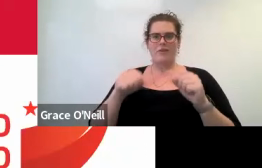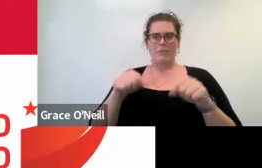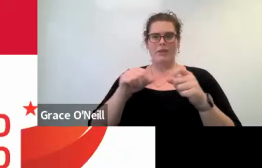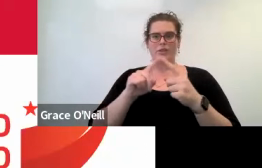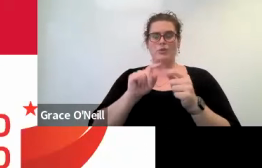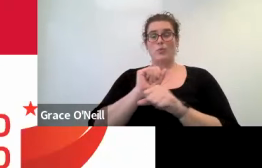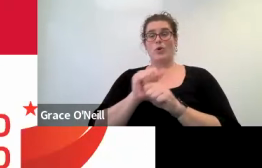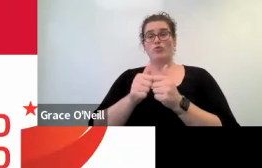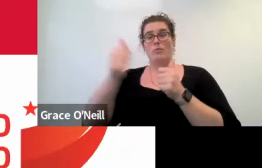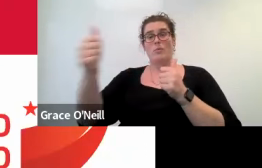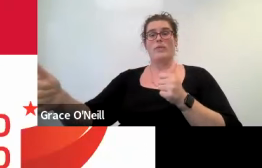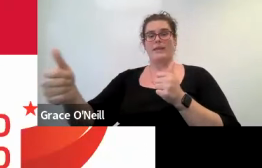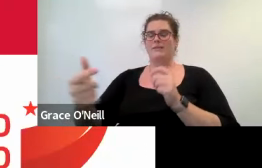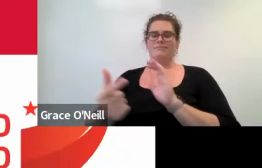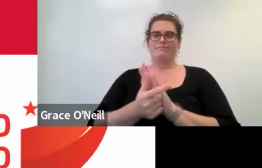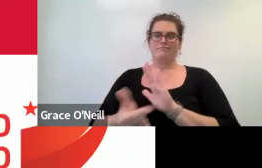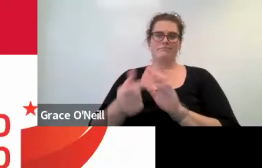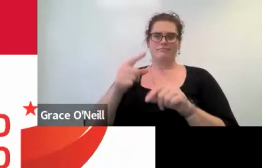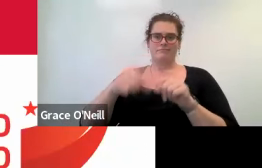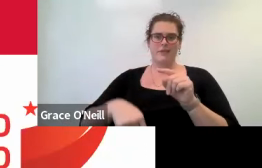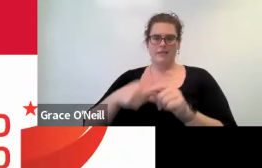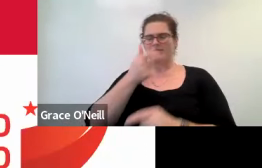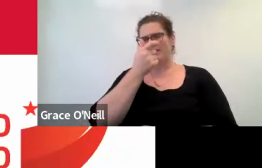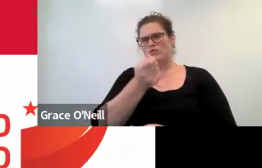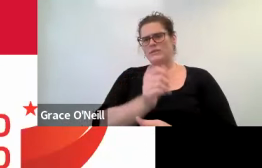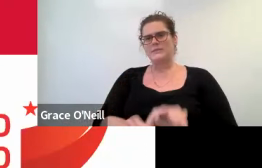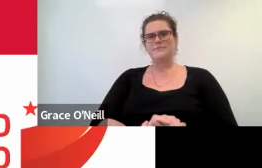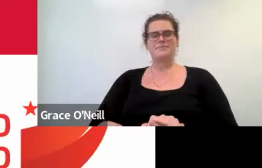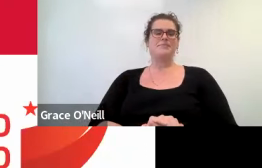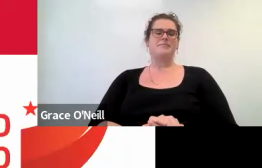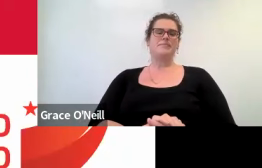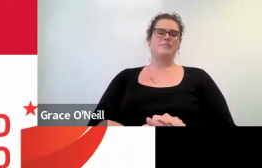time. Just an interesting point to note.